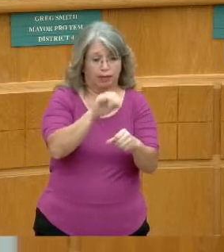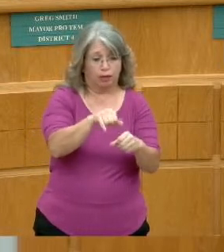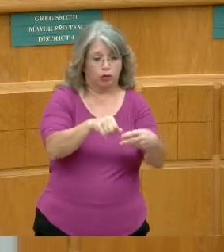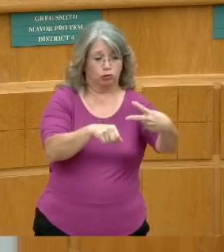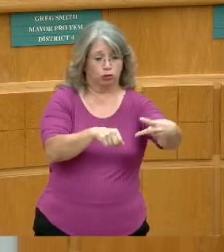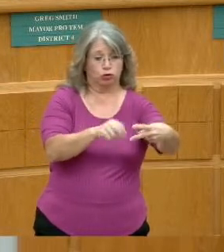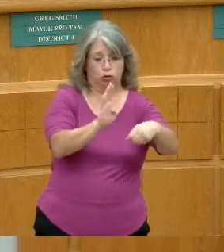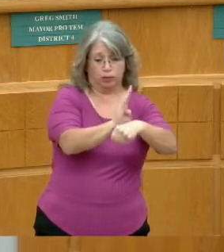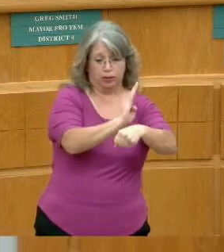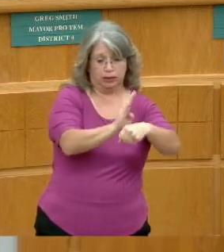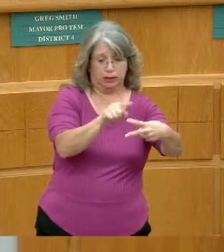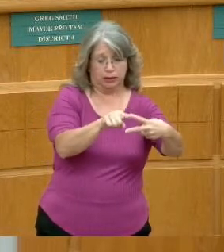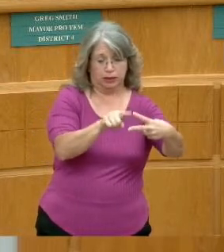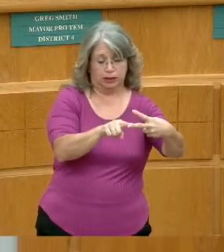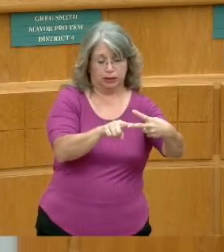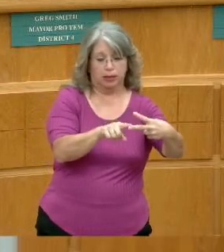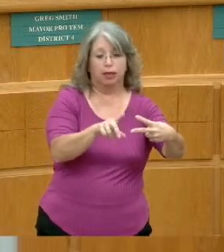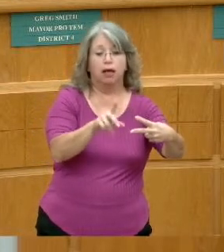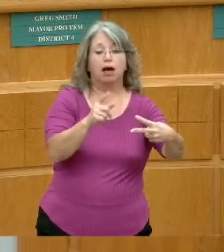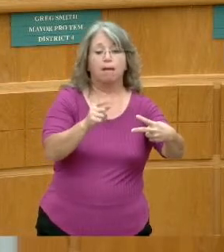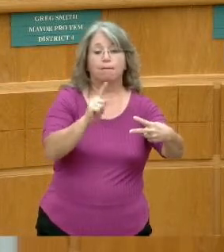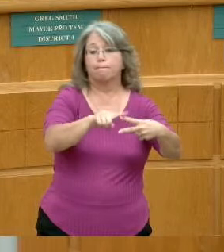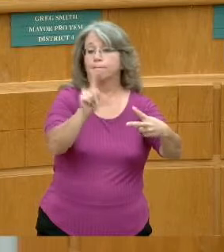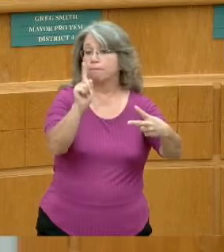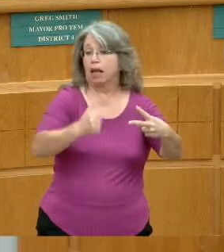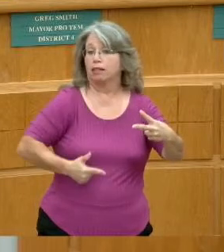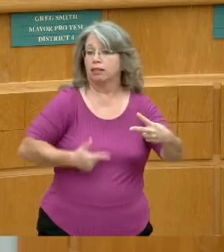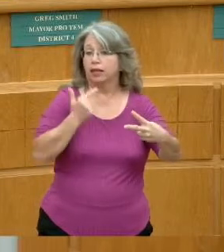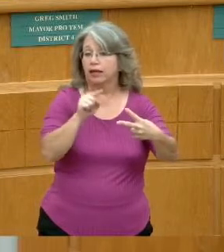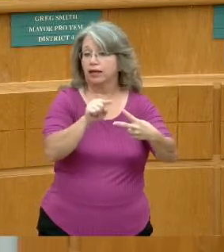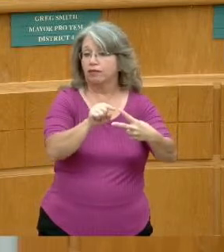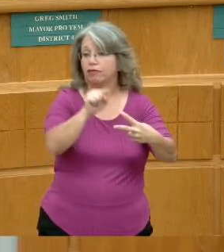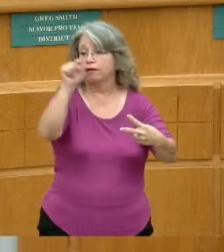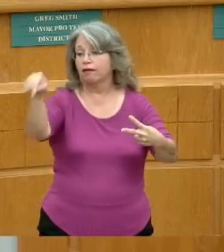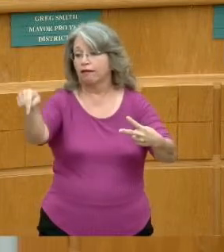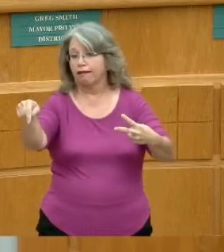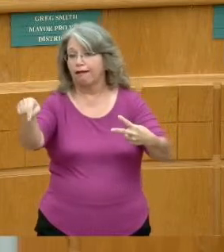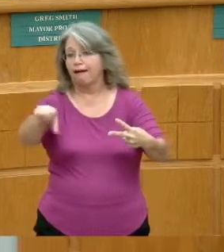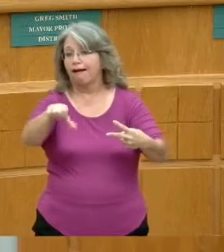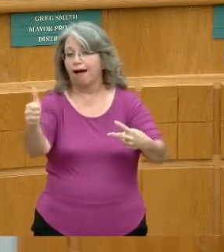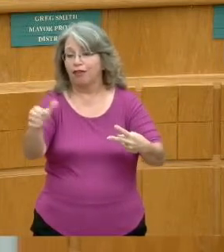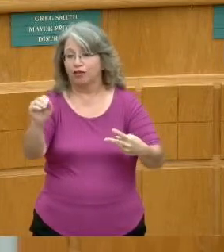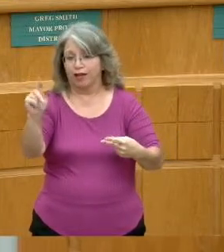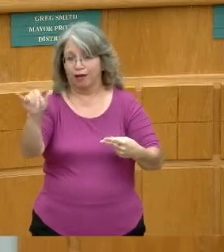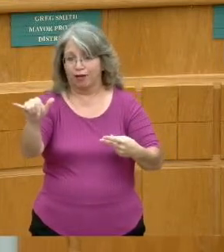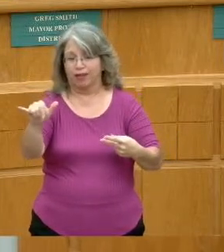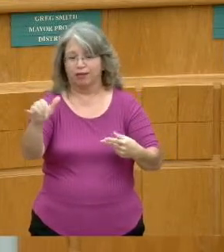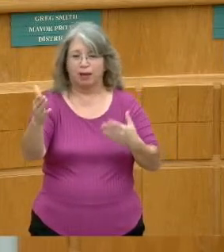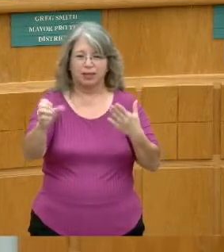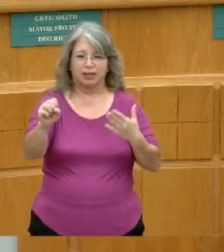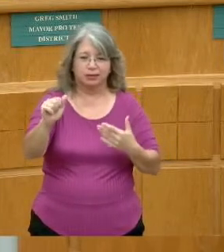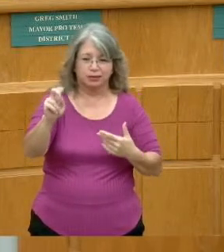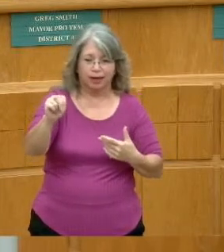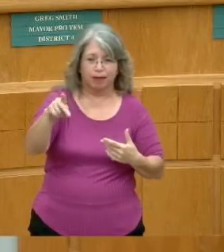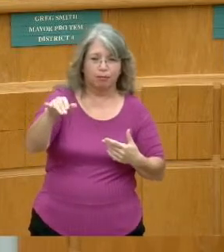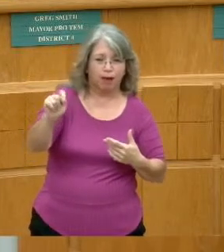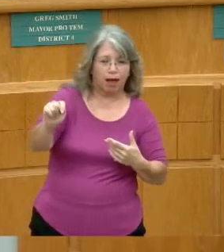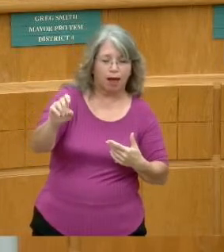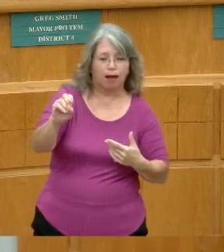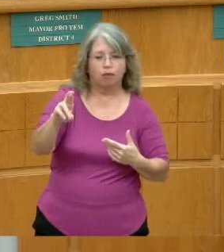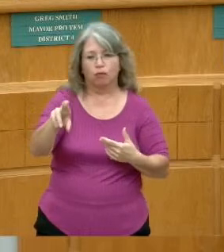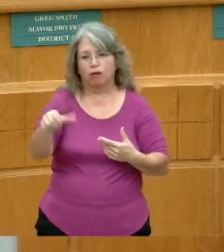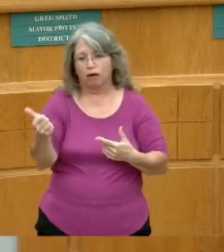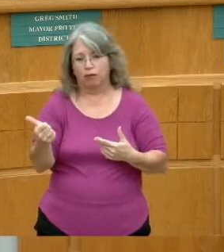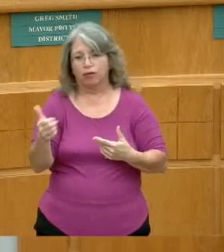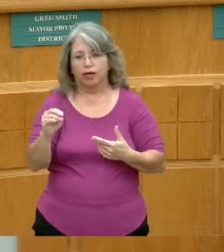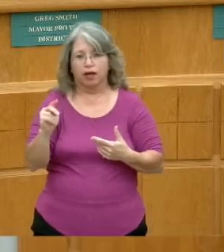another county in the Coastal Bend area, which led to an increase during the outbreak period and then a subsequent very